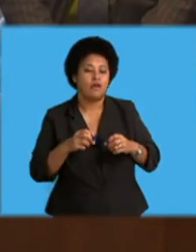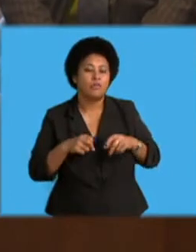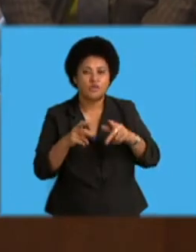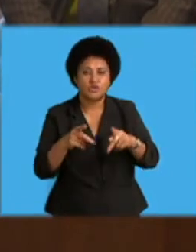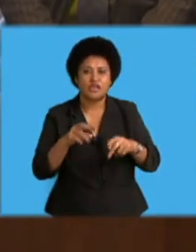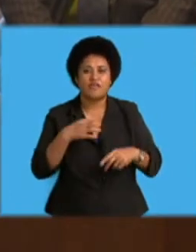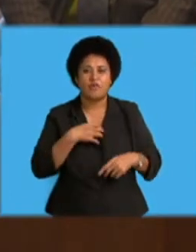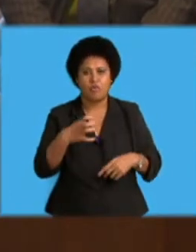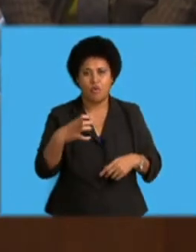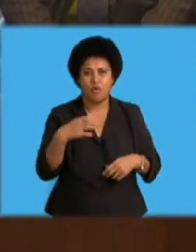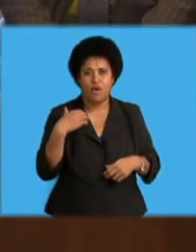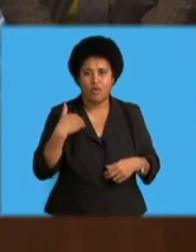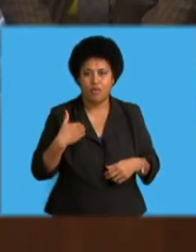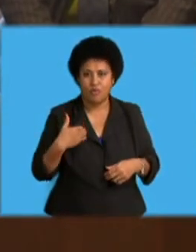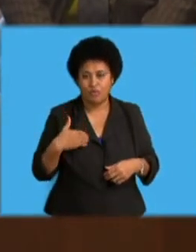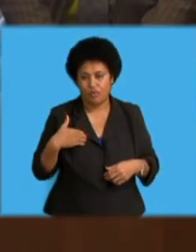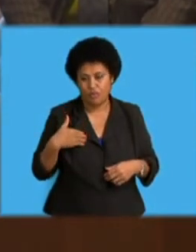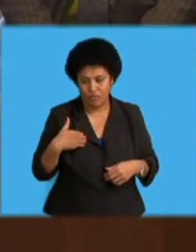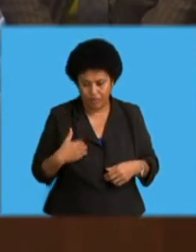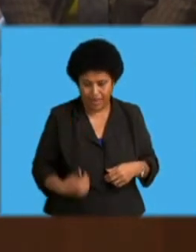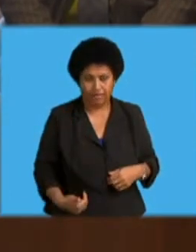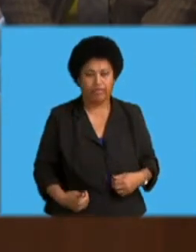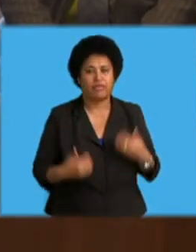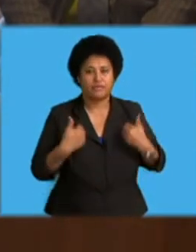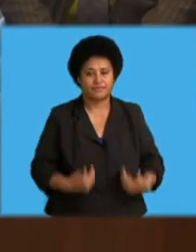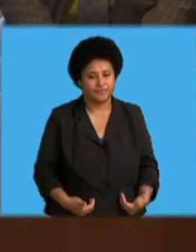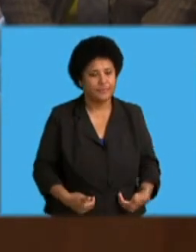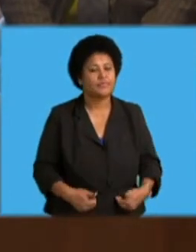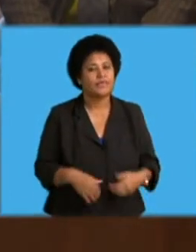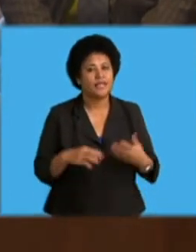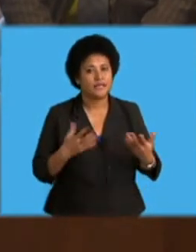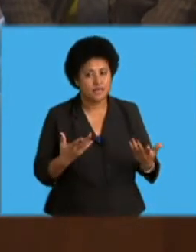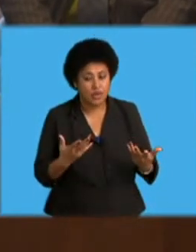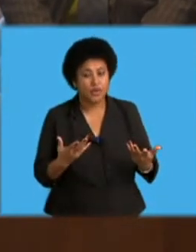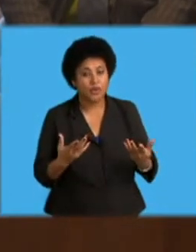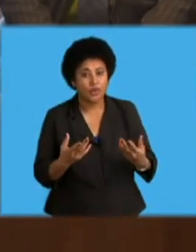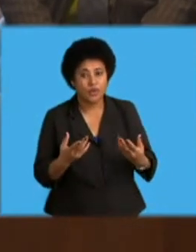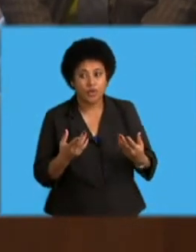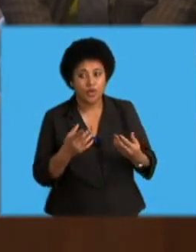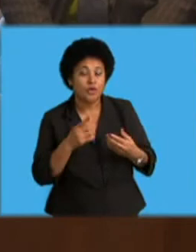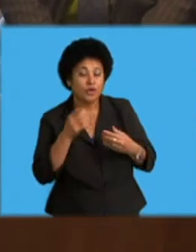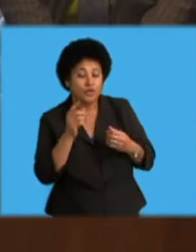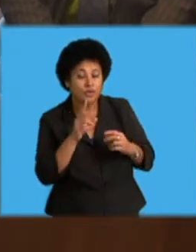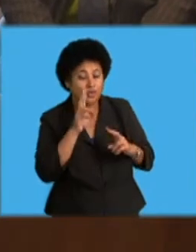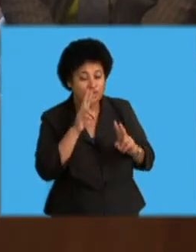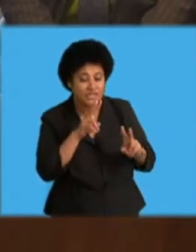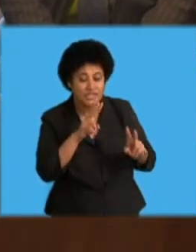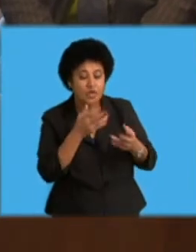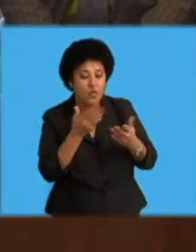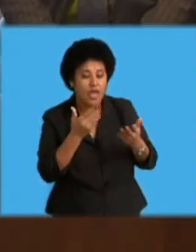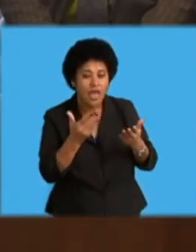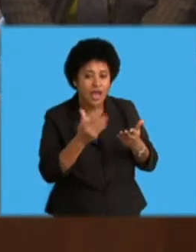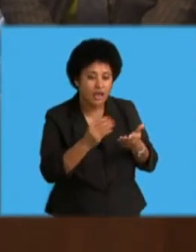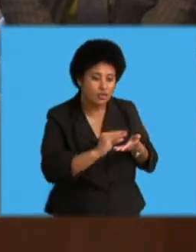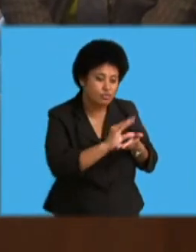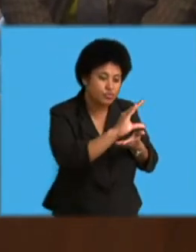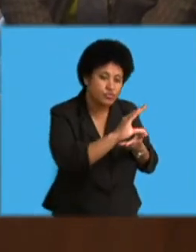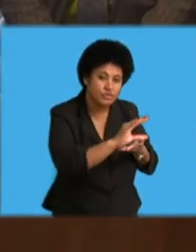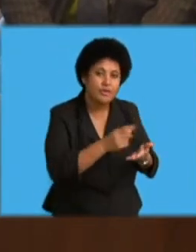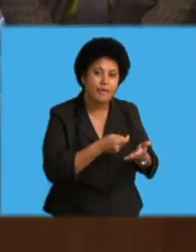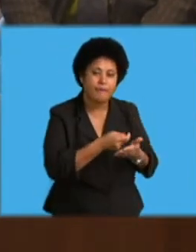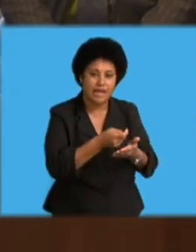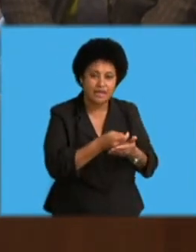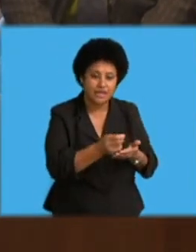what international agencies do look at, where you're actually spending the money. If the money is being spent in an area that will increase